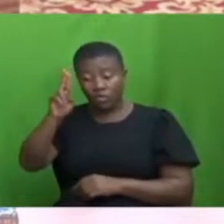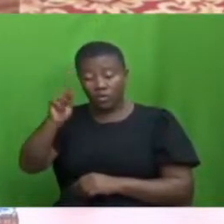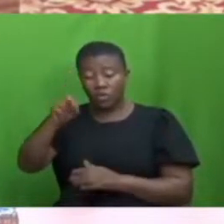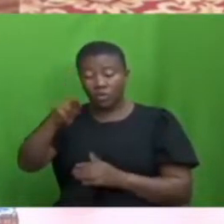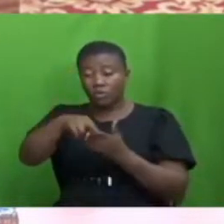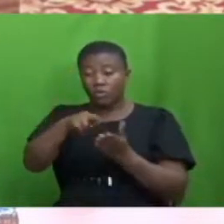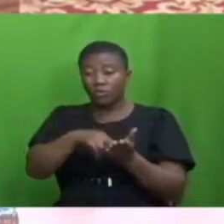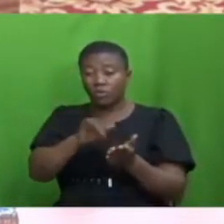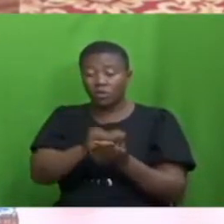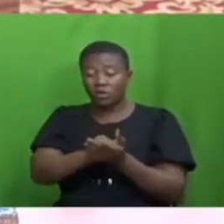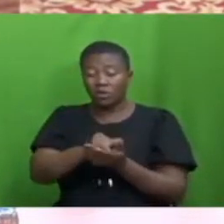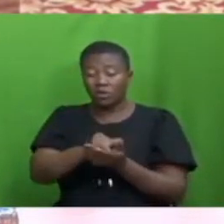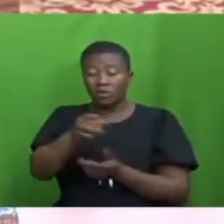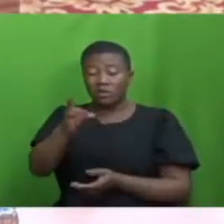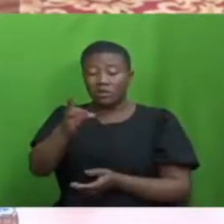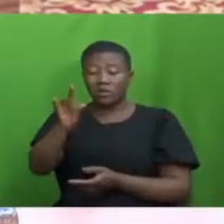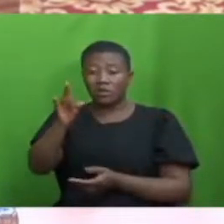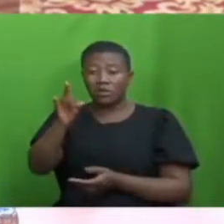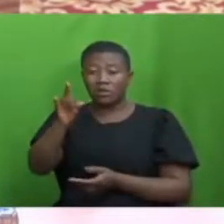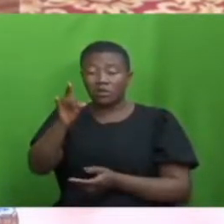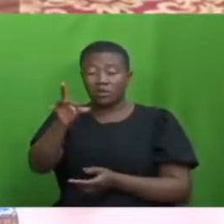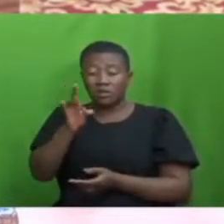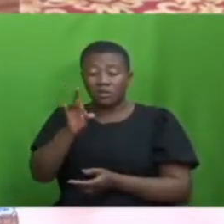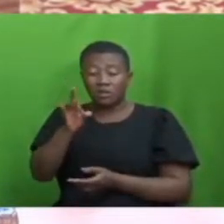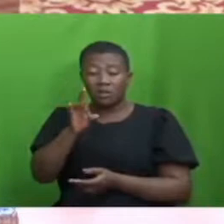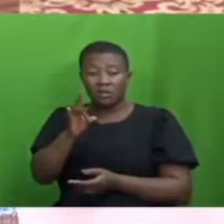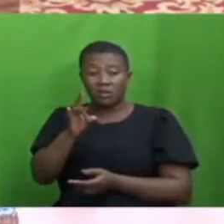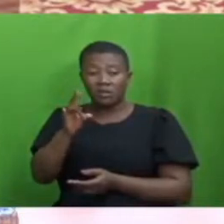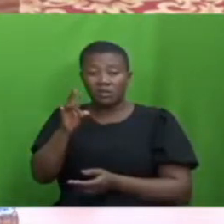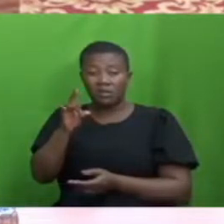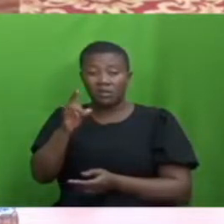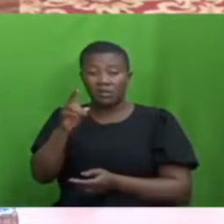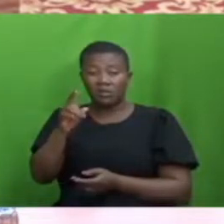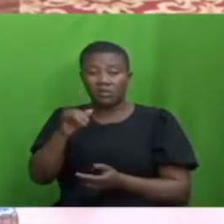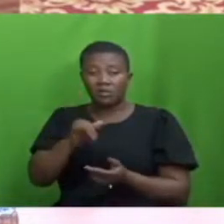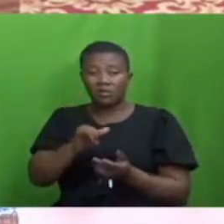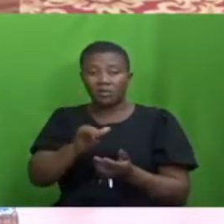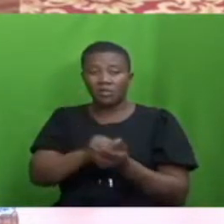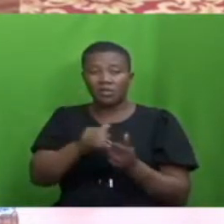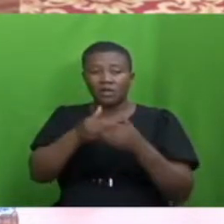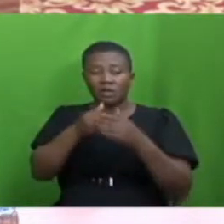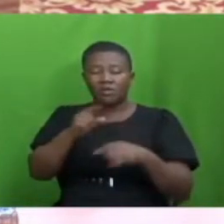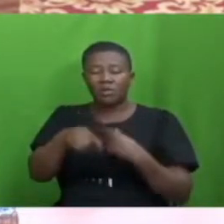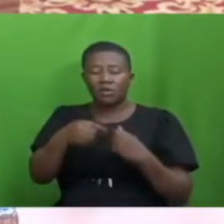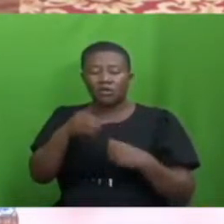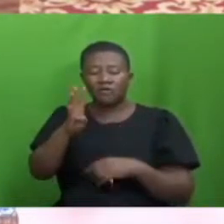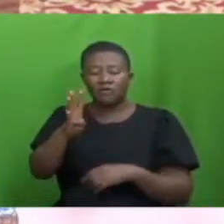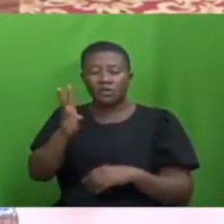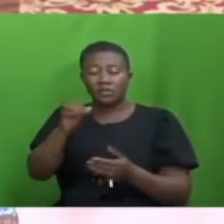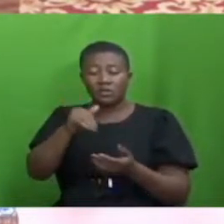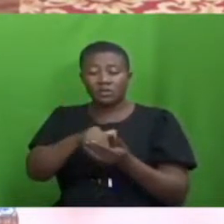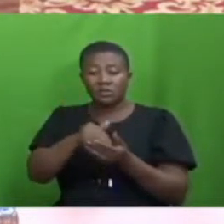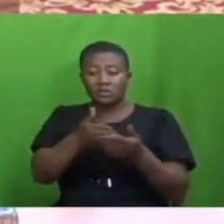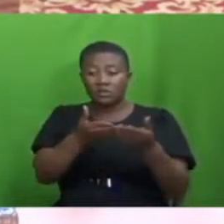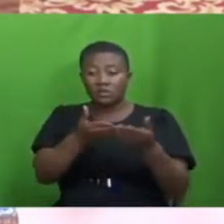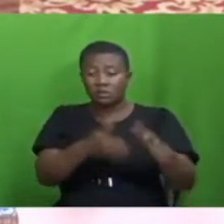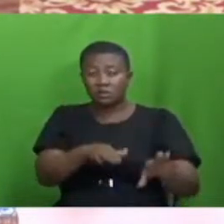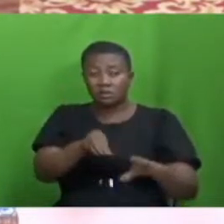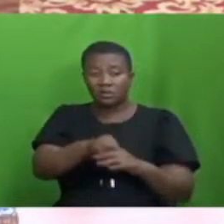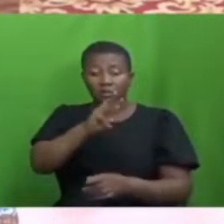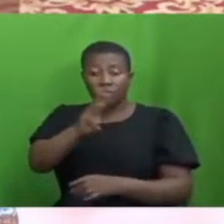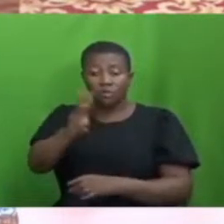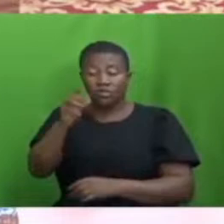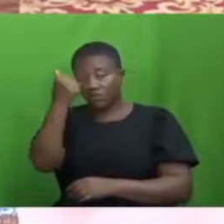that over 1,800 terrorist attacks resulting in nearly 4,600 deaths were recorded in our West Africa